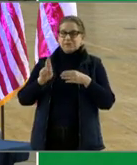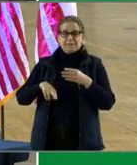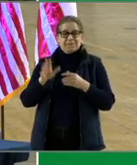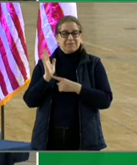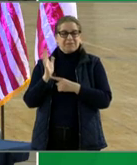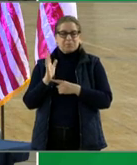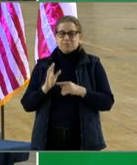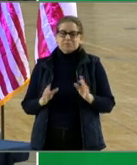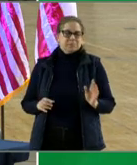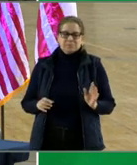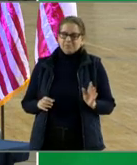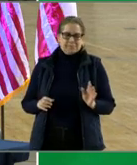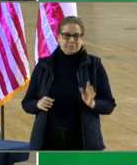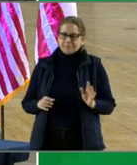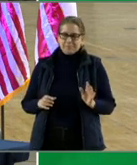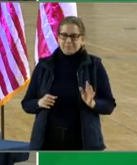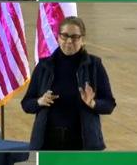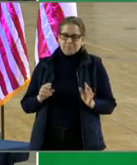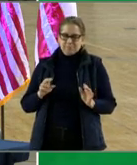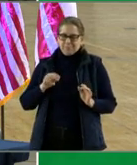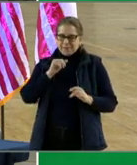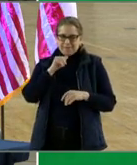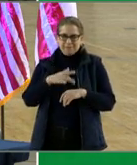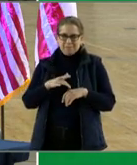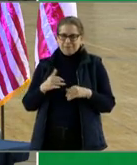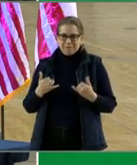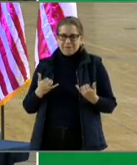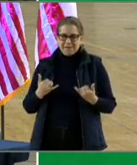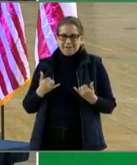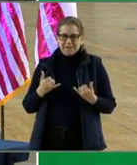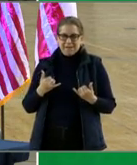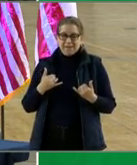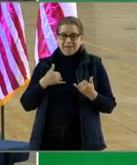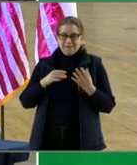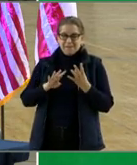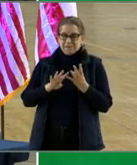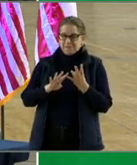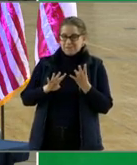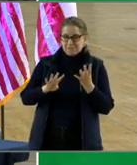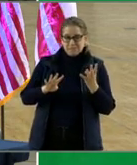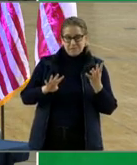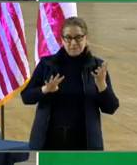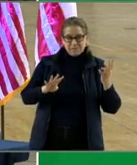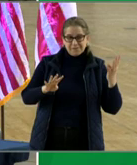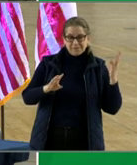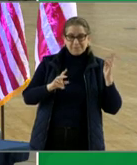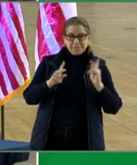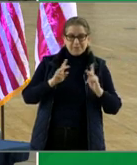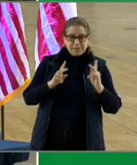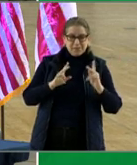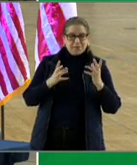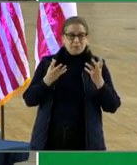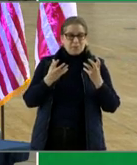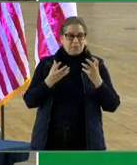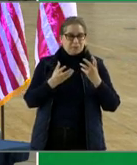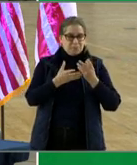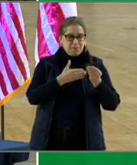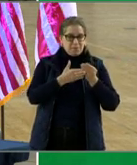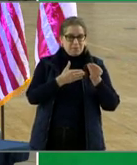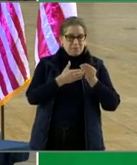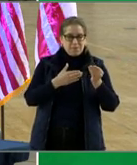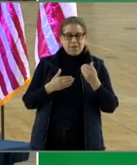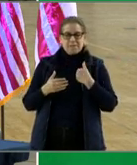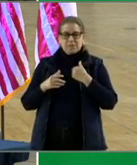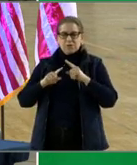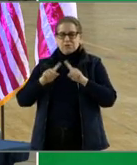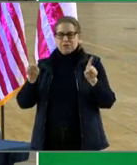then everybody stands in queue to purchase that piece of equipment. But right now they have at least 3 different instruments that can run tests, and